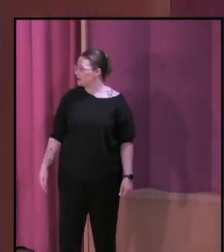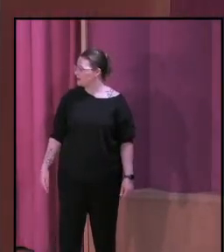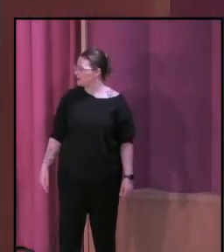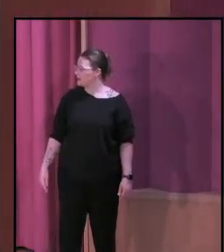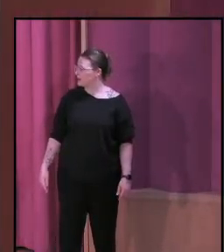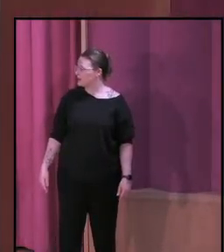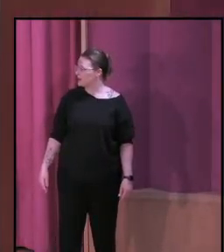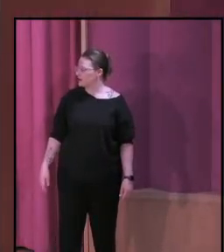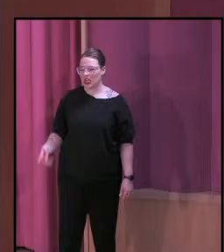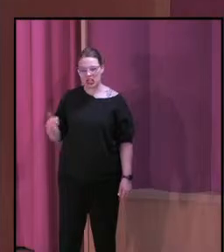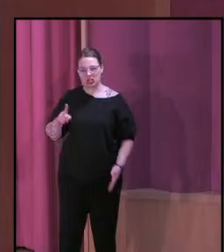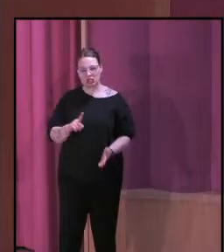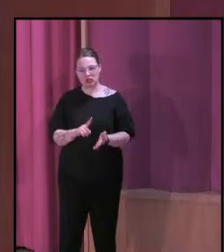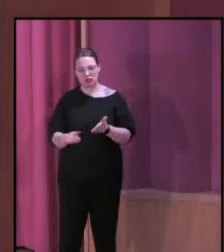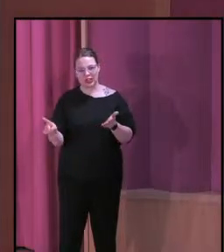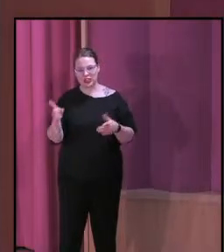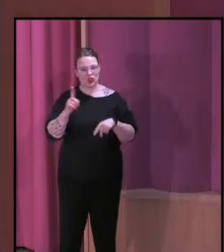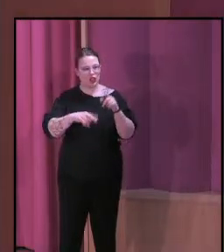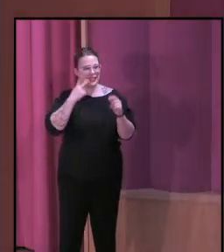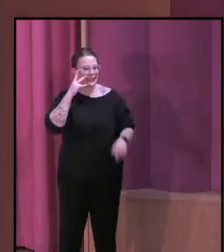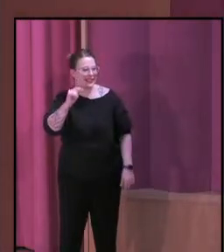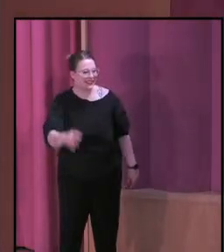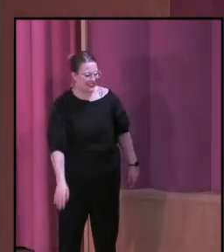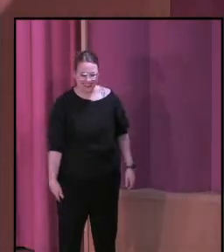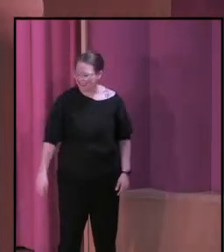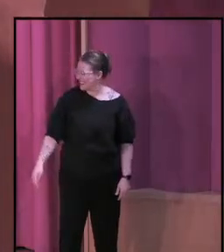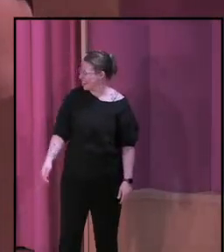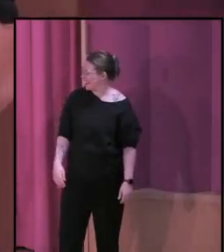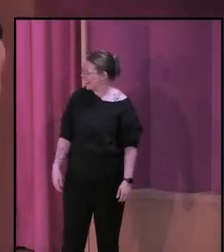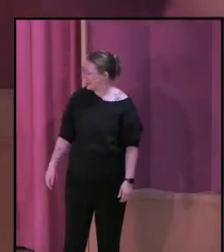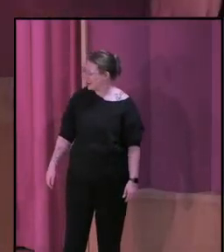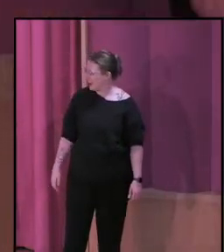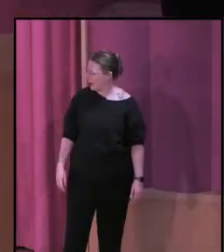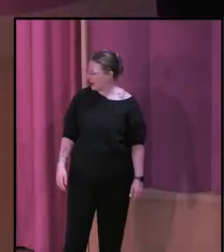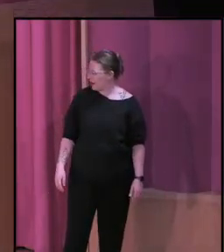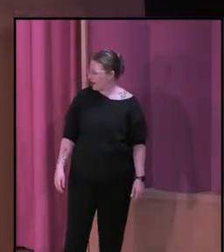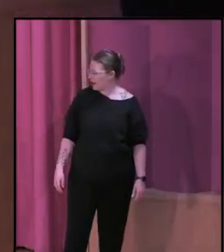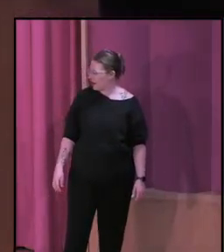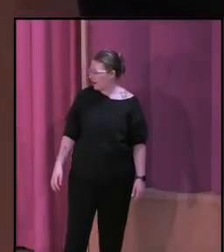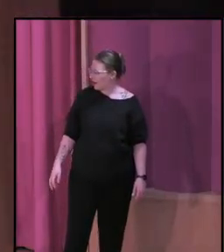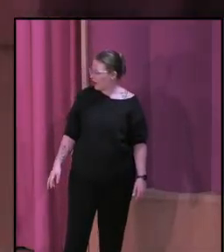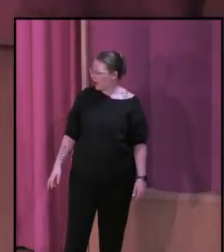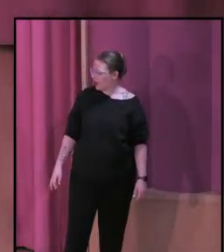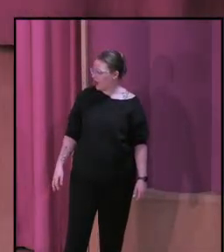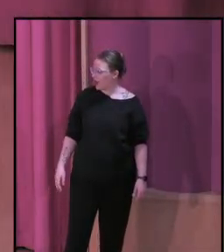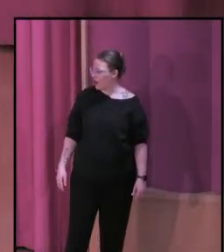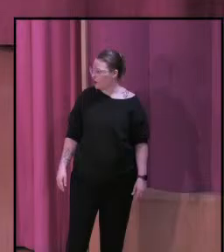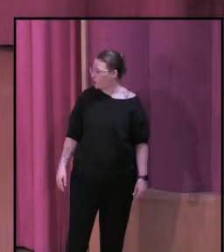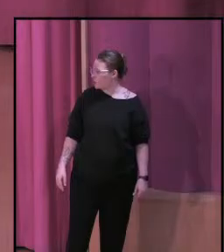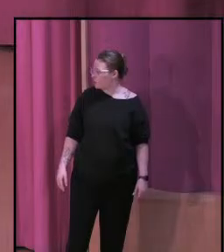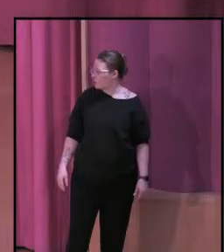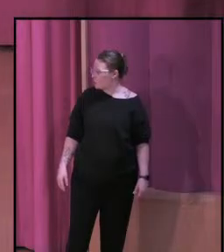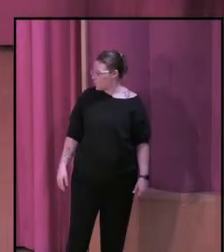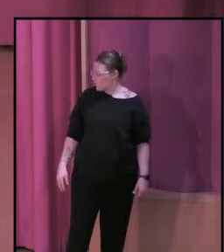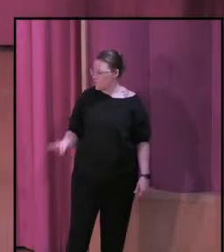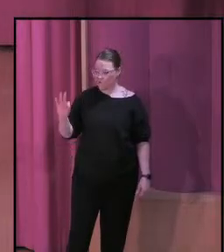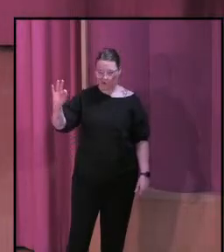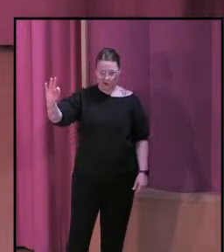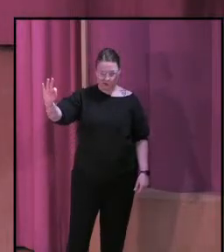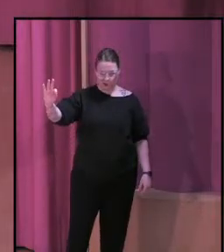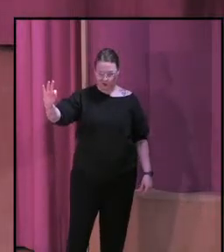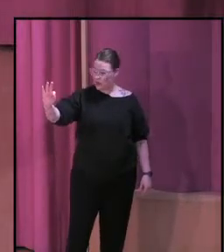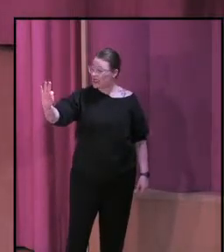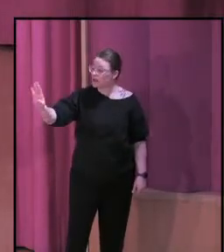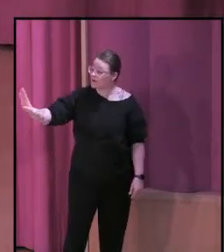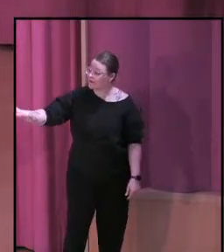Just checking. She couldn't see it. All right, and take a couple steps up to right about there for me. Yeah, perfect. Oh, and